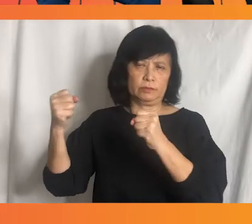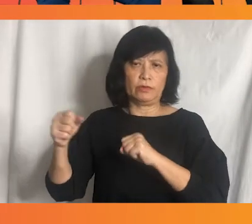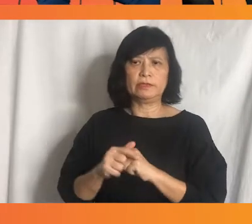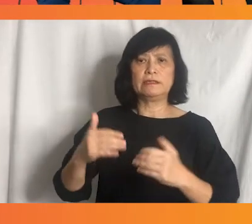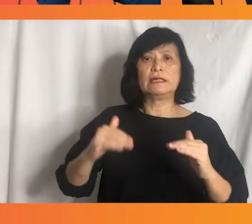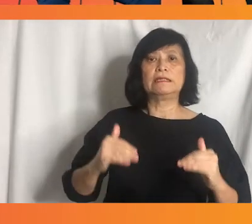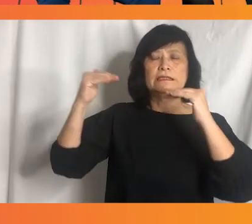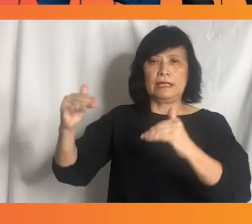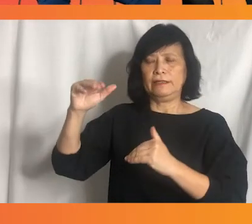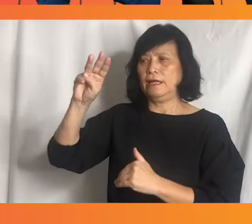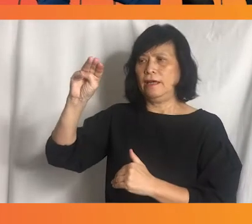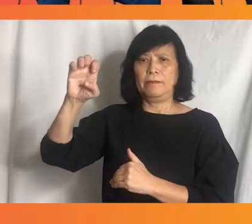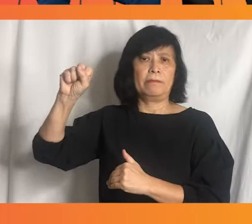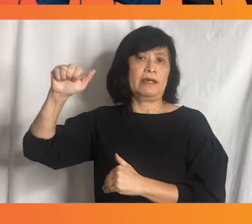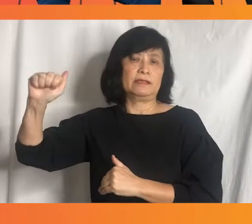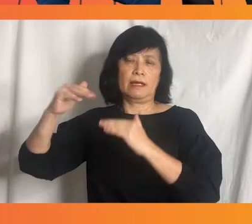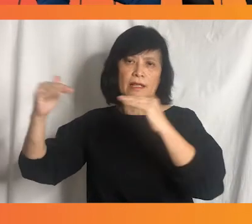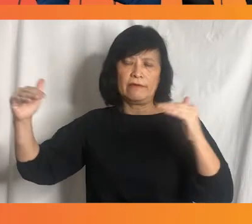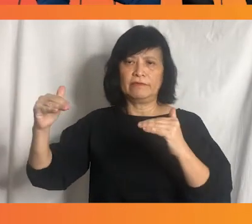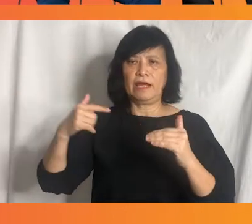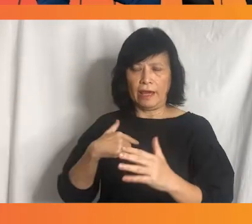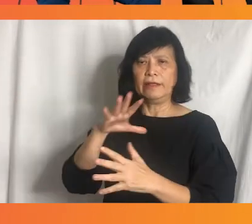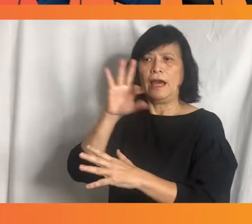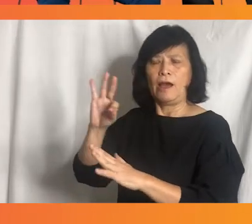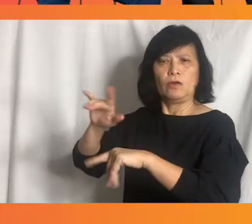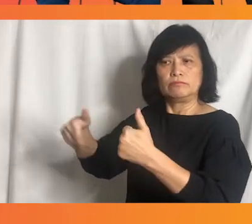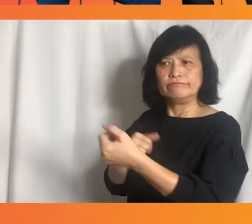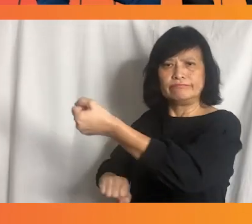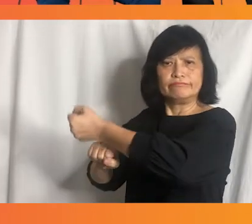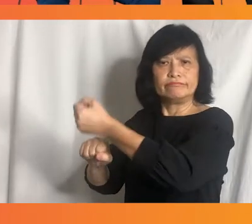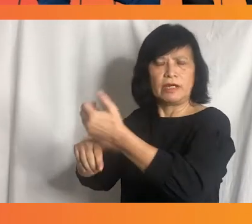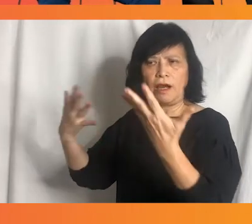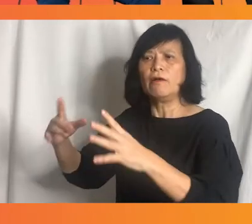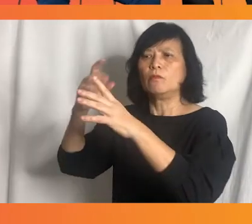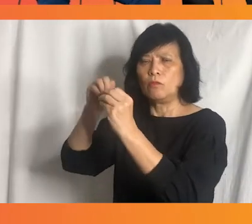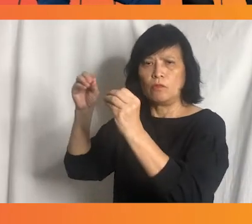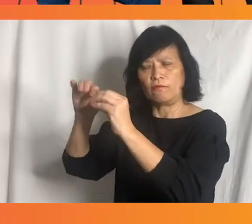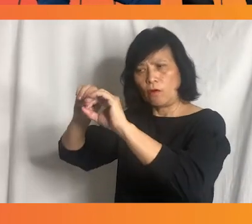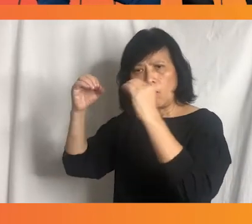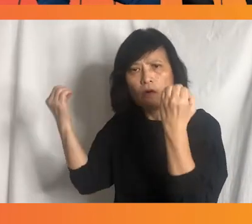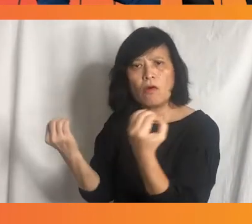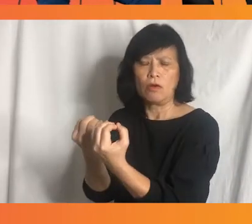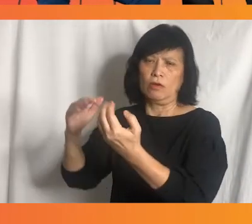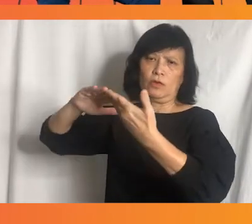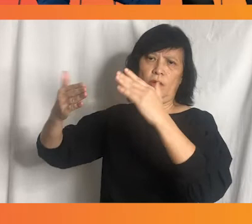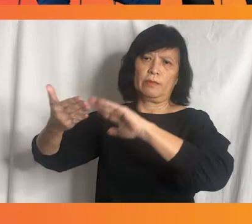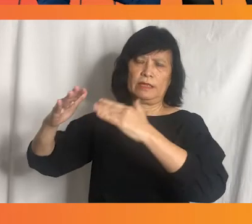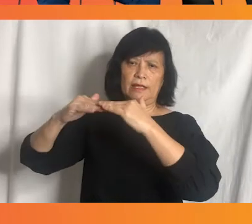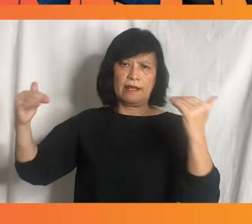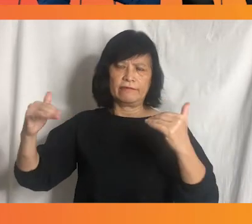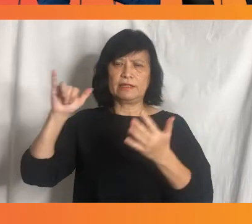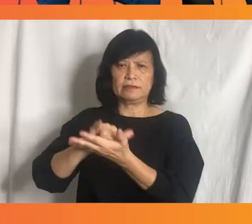the MESA level, interventions will need to move beyond the individual to organizational or community level. Now, this would